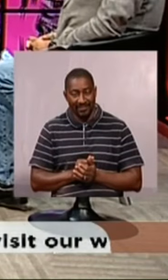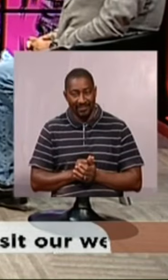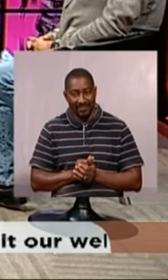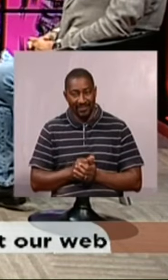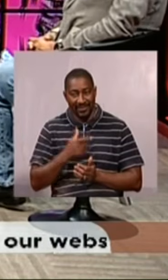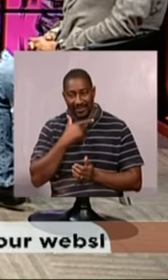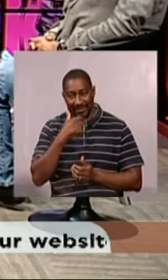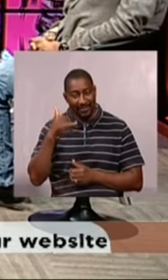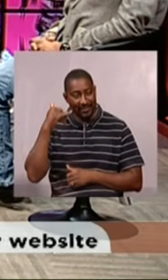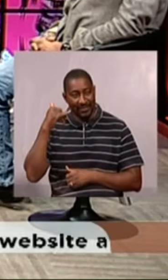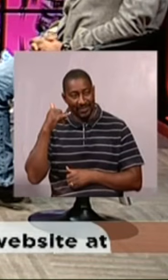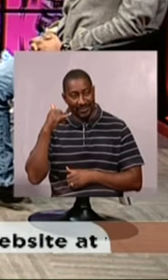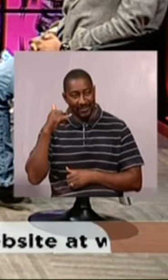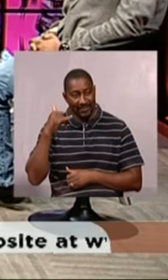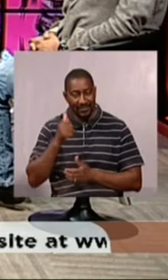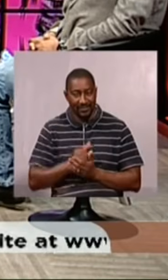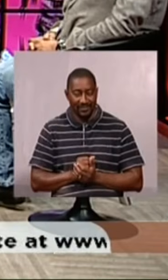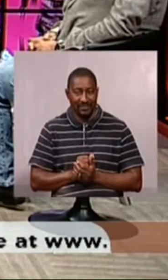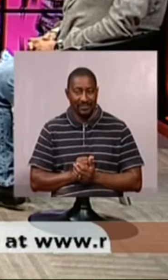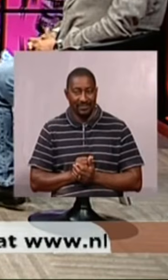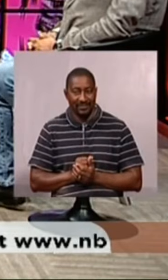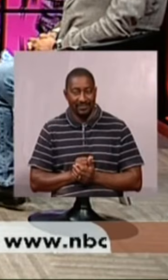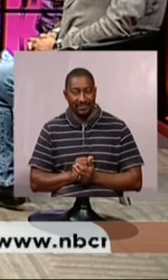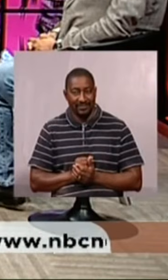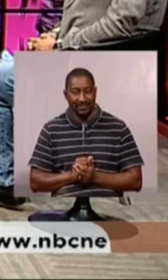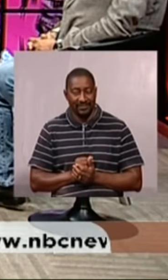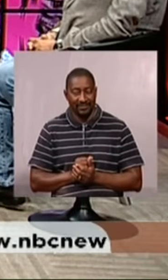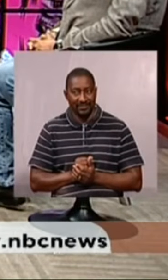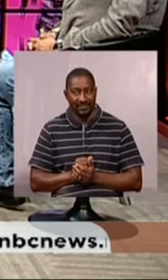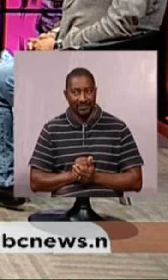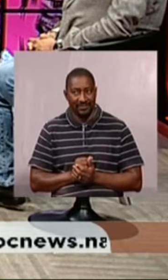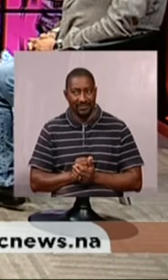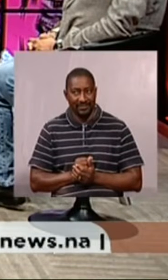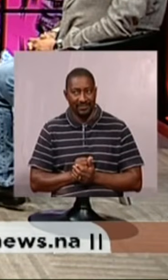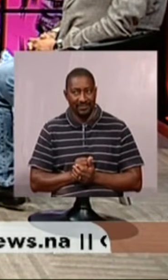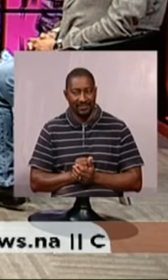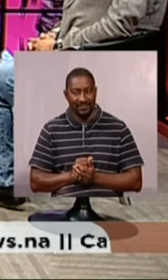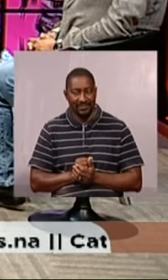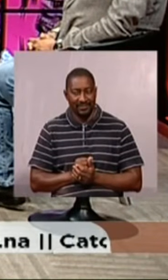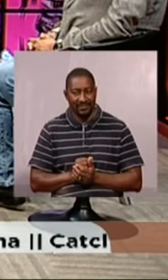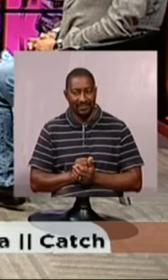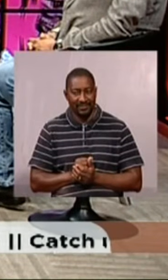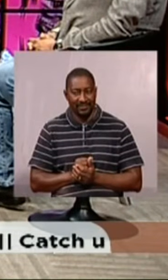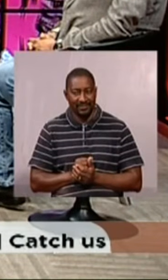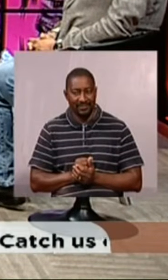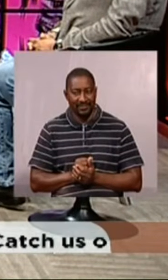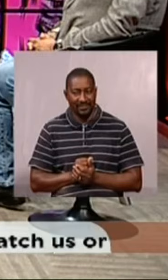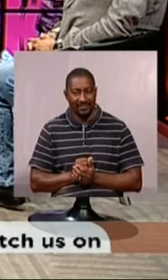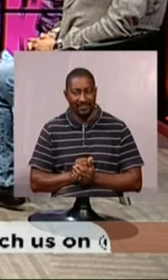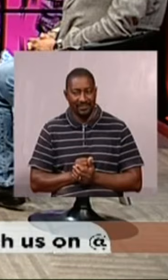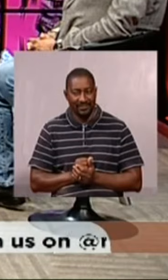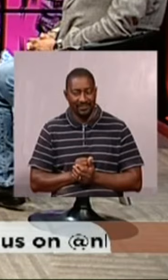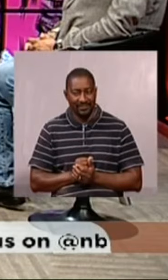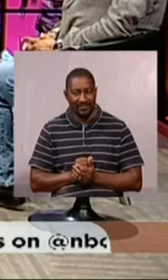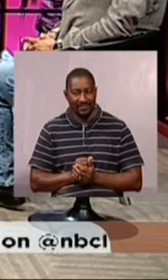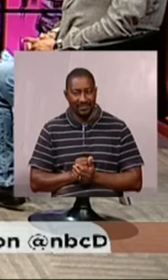panelists. An interesting conversation indeed. I think for me, what I actually want to sort of say is I want to